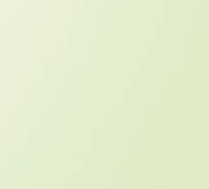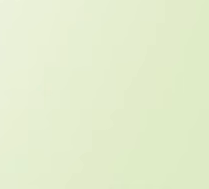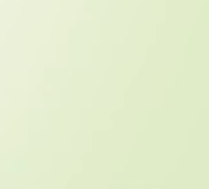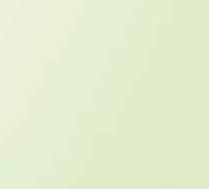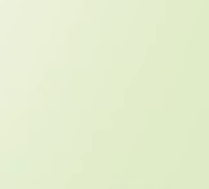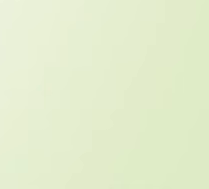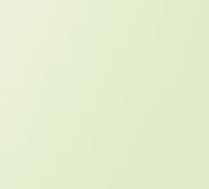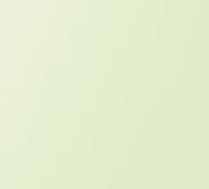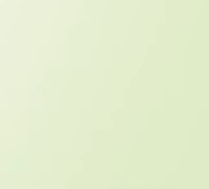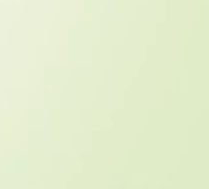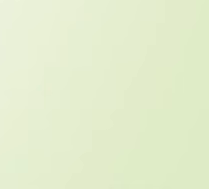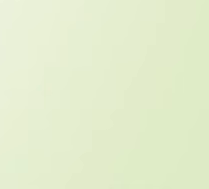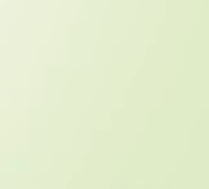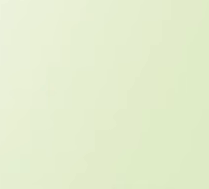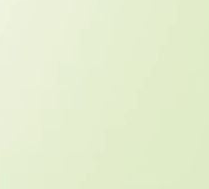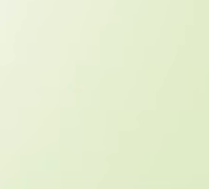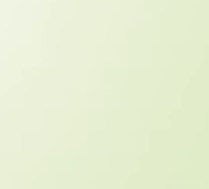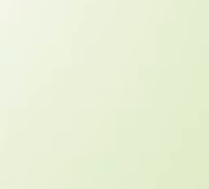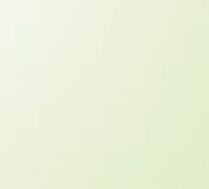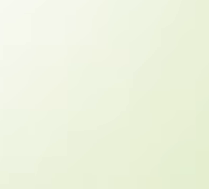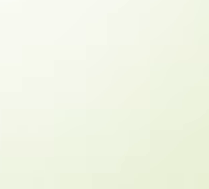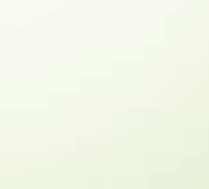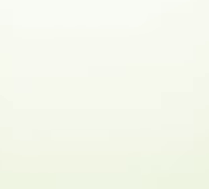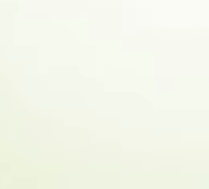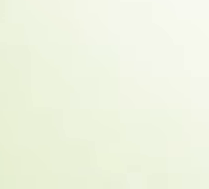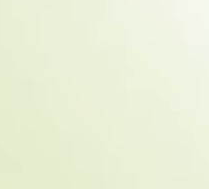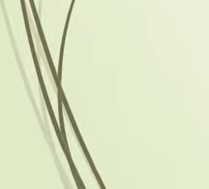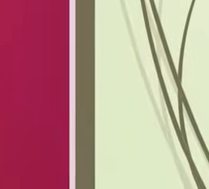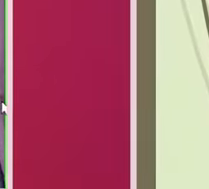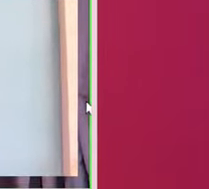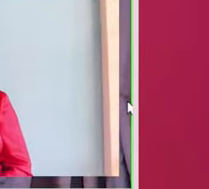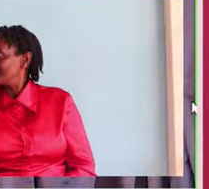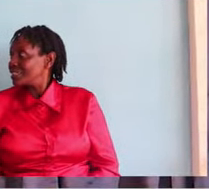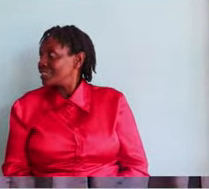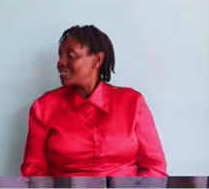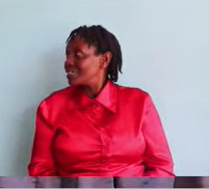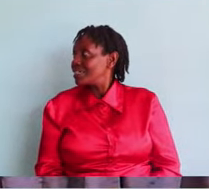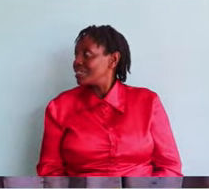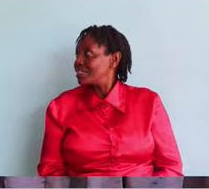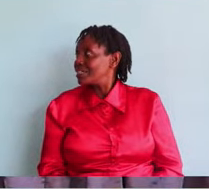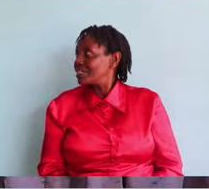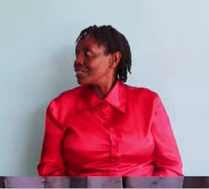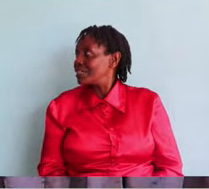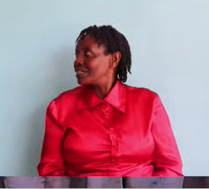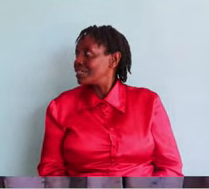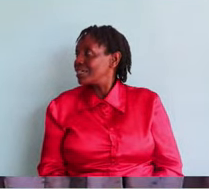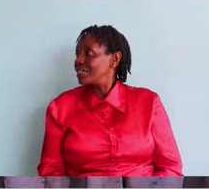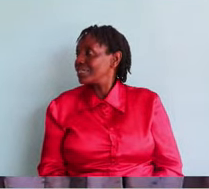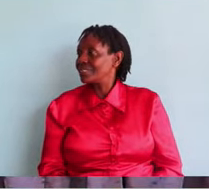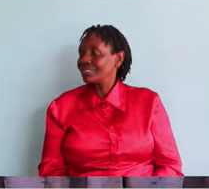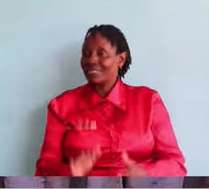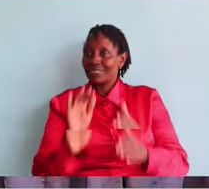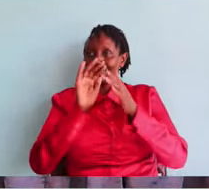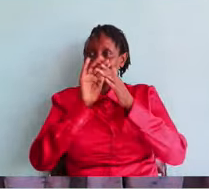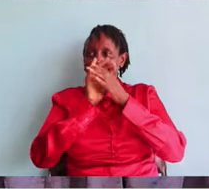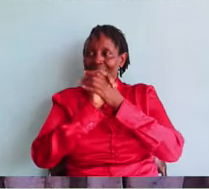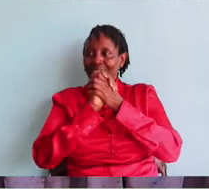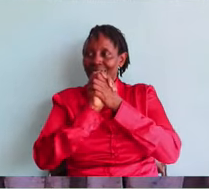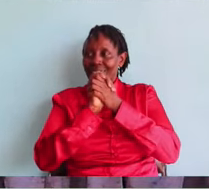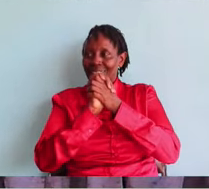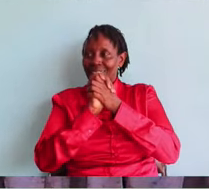Now, there's a common greeting in Kenya. I call it a greeting because sometimes that's what it is. How does that go?